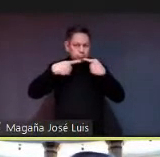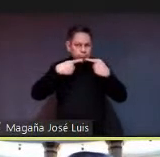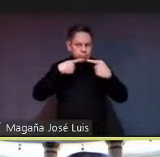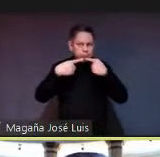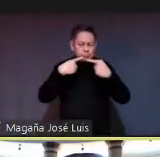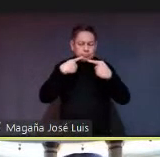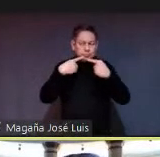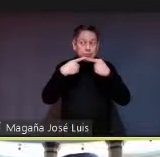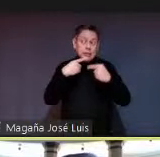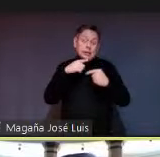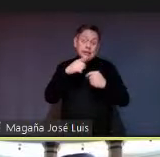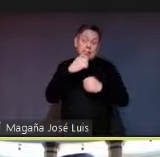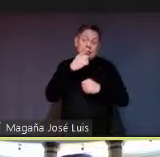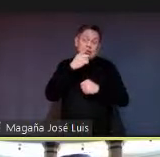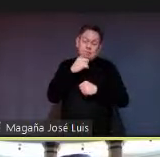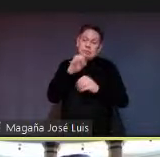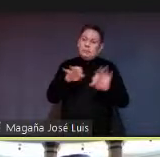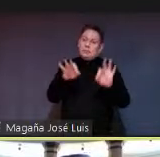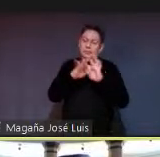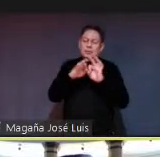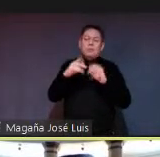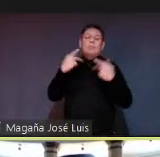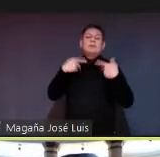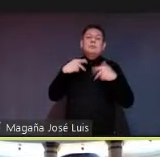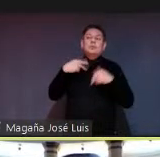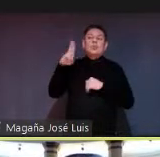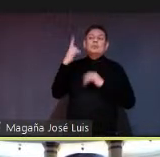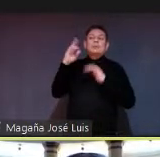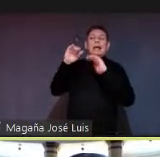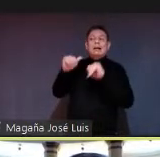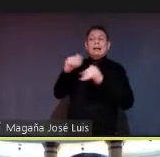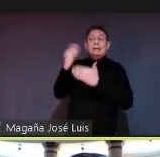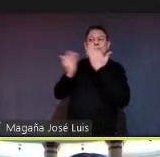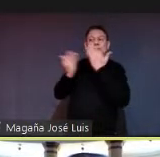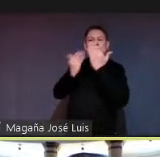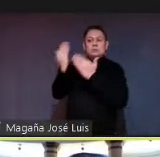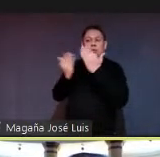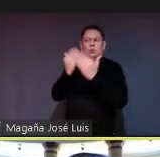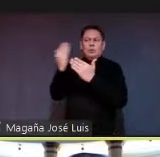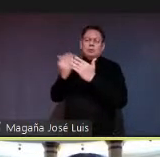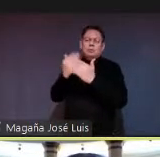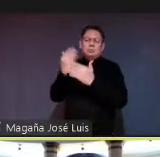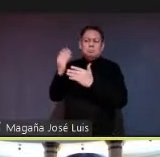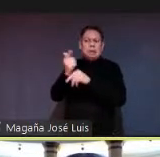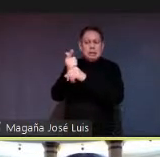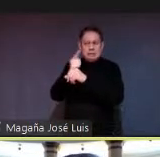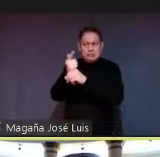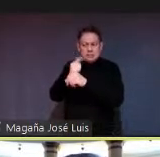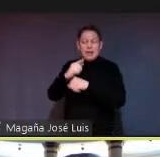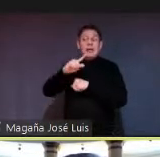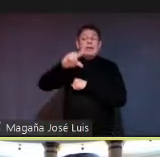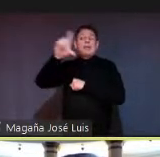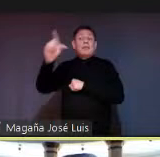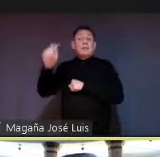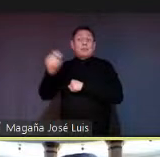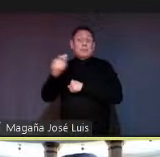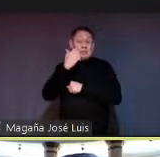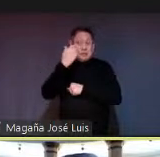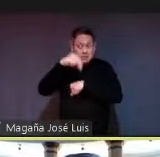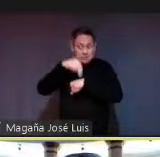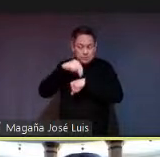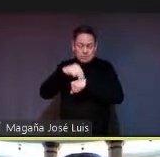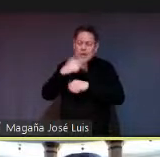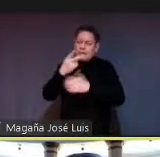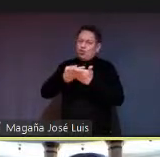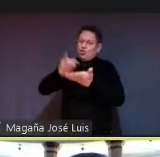our university going through licensing process. Then the School of Medicine also had to go through